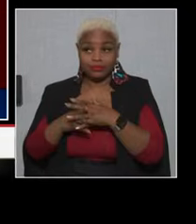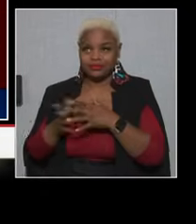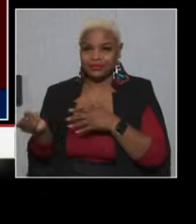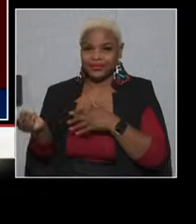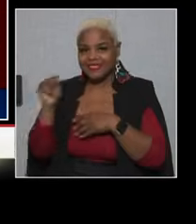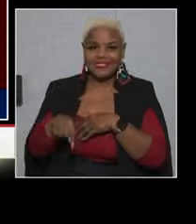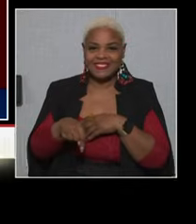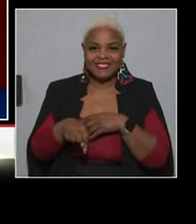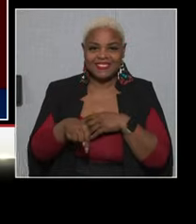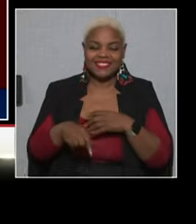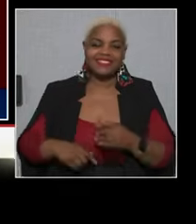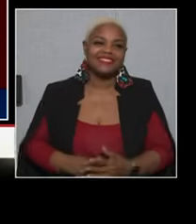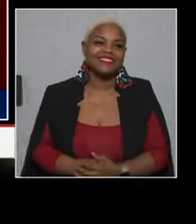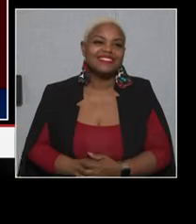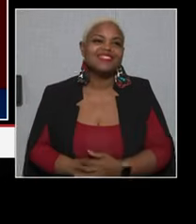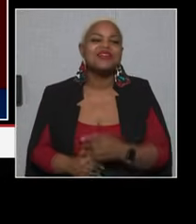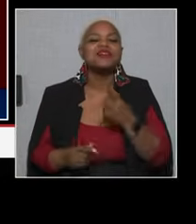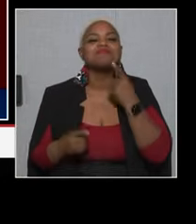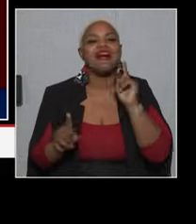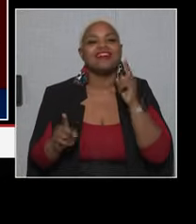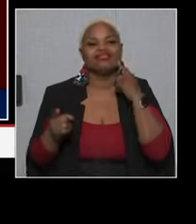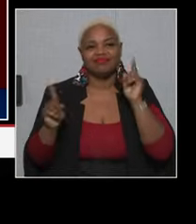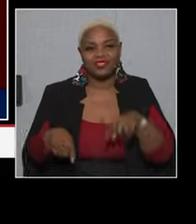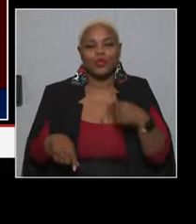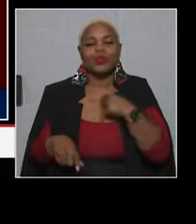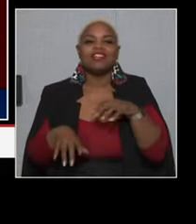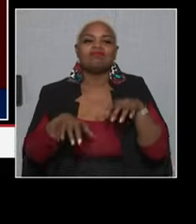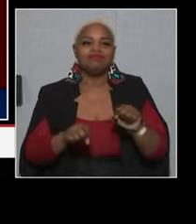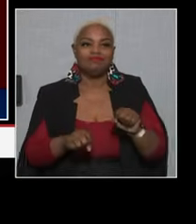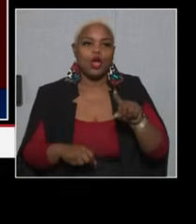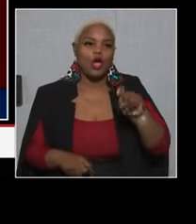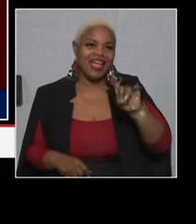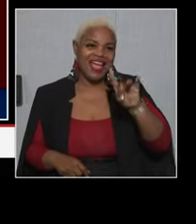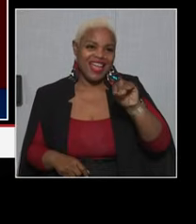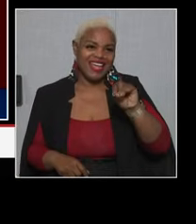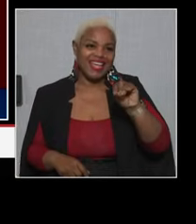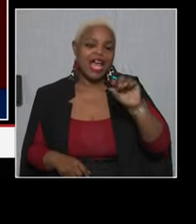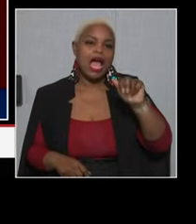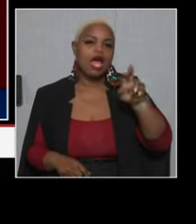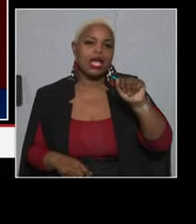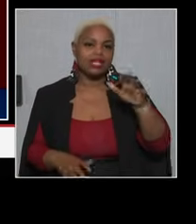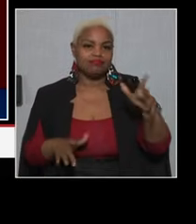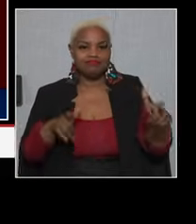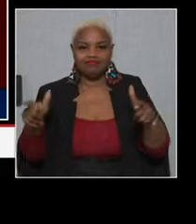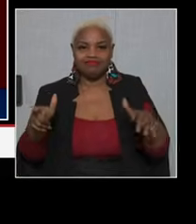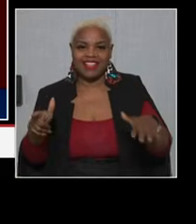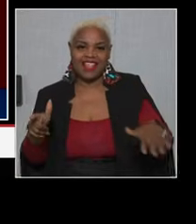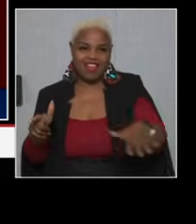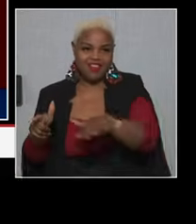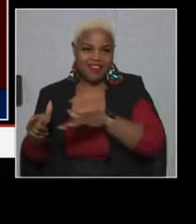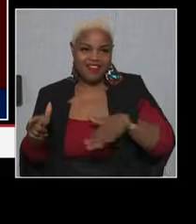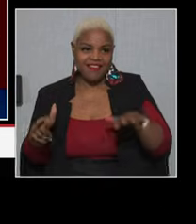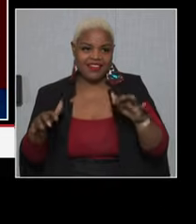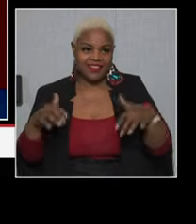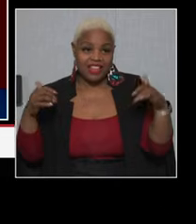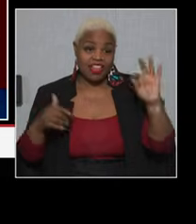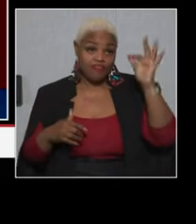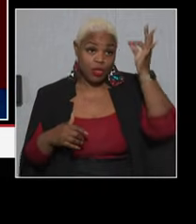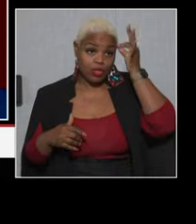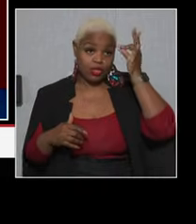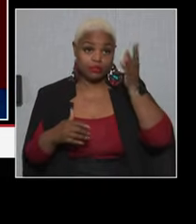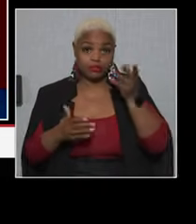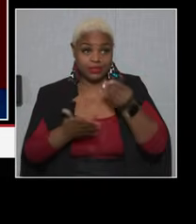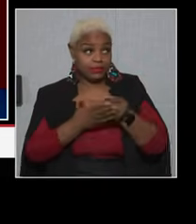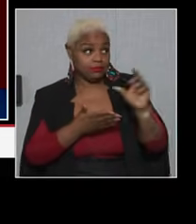the 180-acre campus and a land transfer from the federal government.